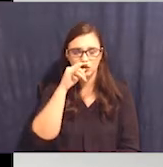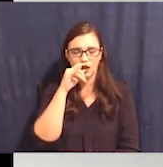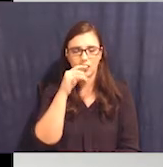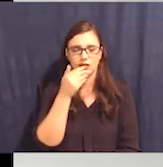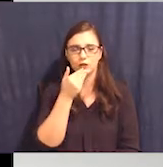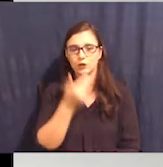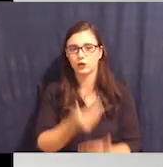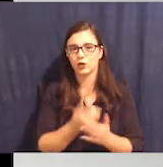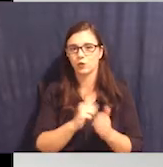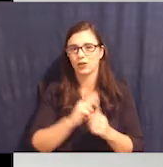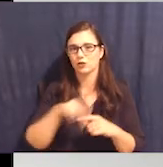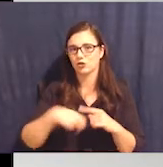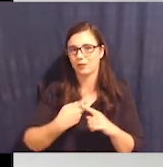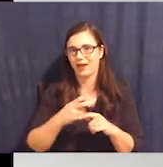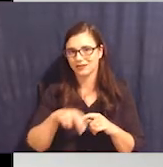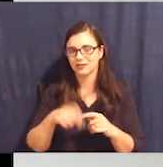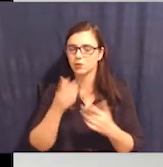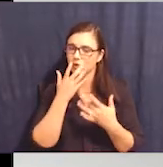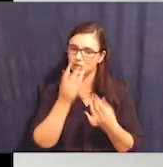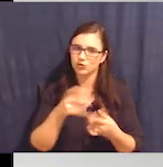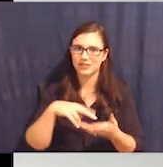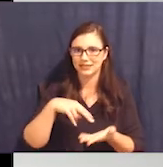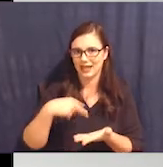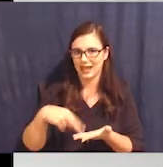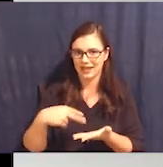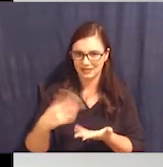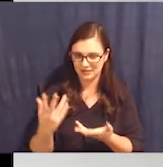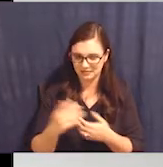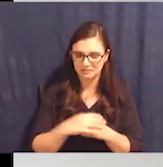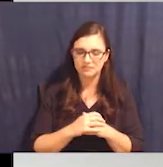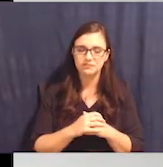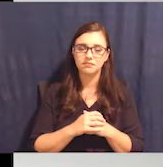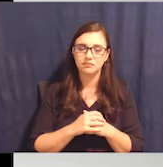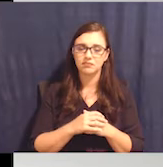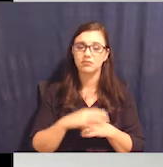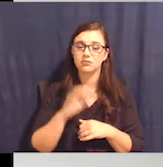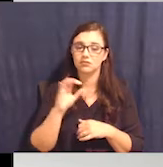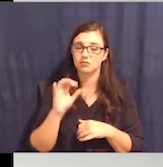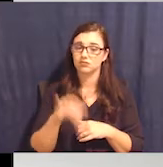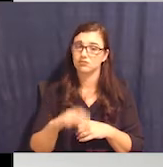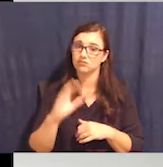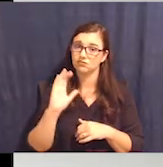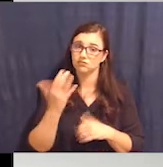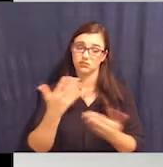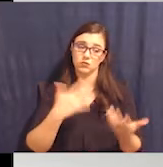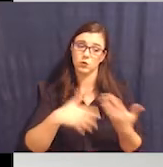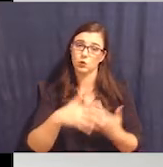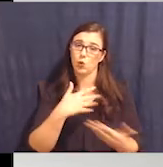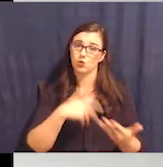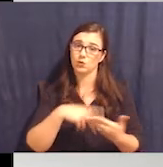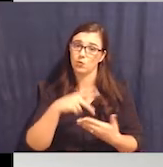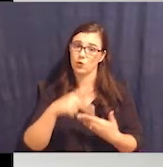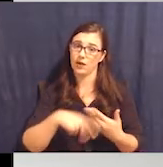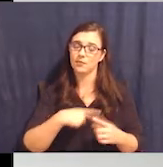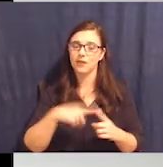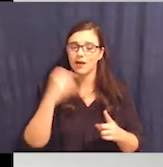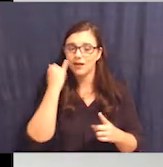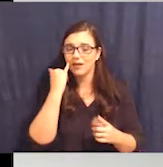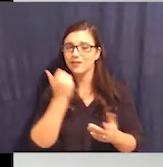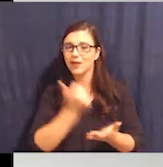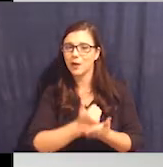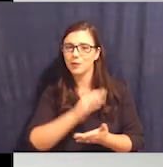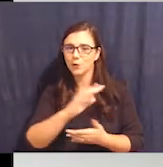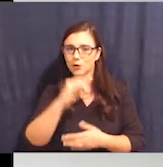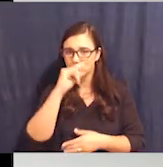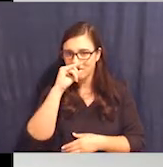your child is good in gymnastics or has an interest in dance. These seem to be social programs,